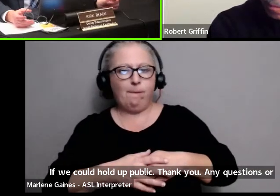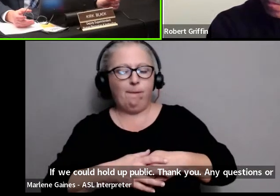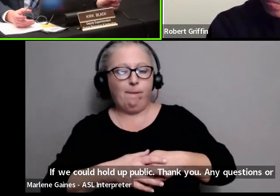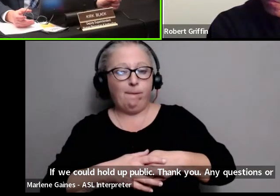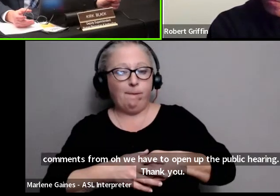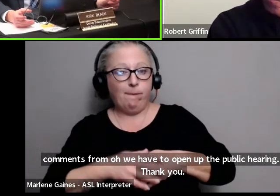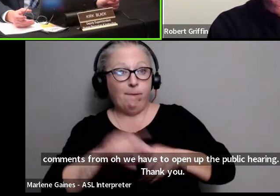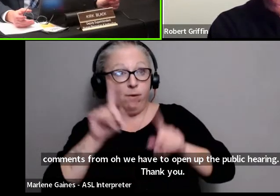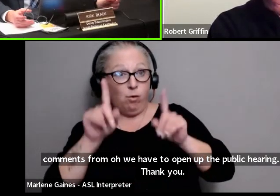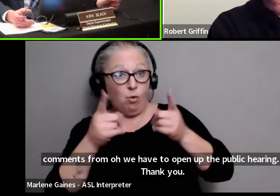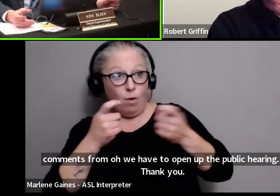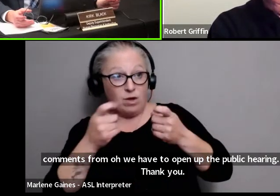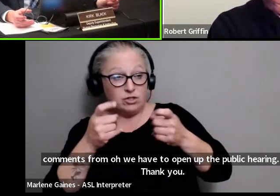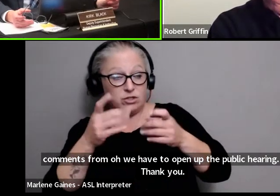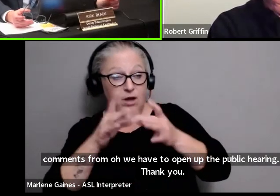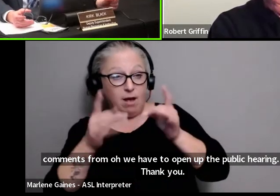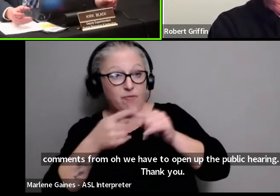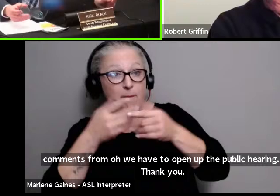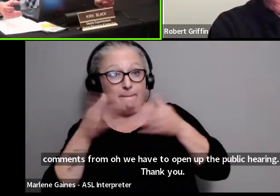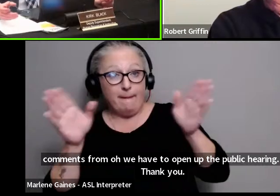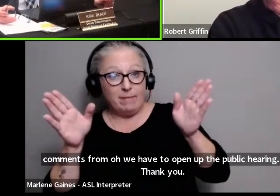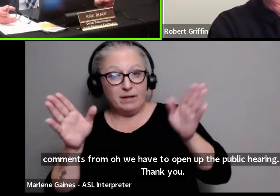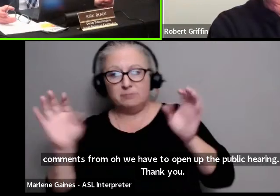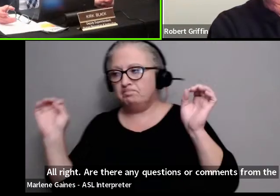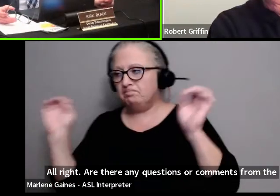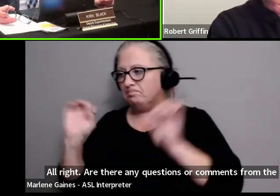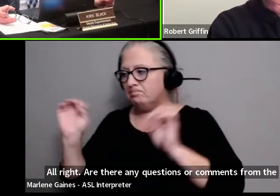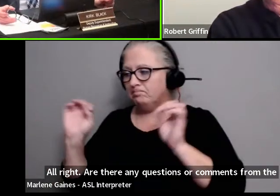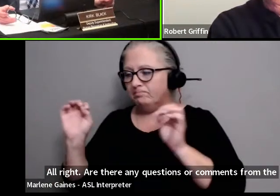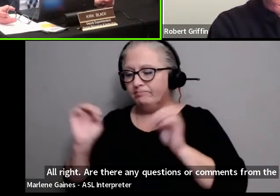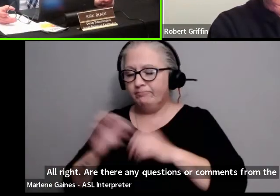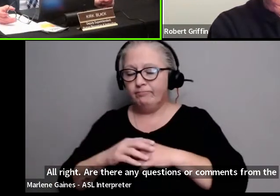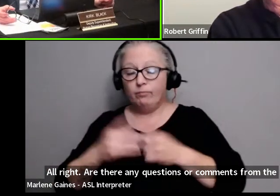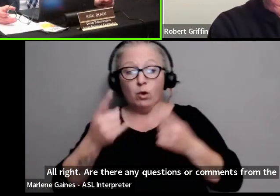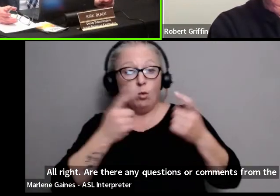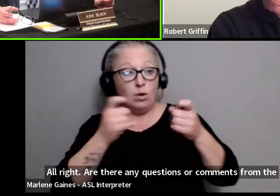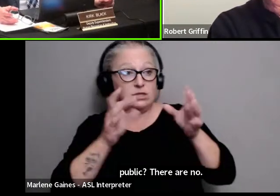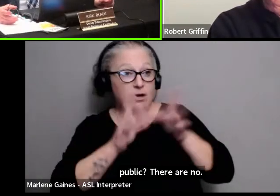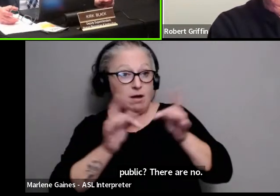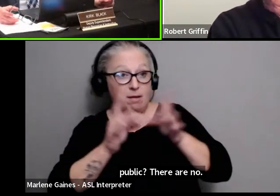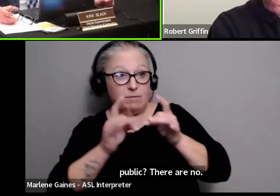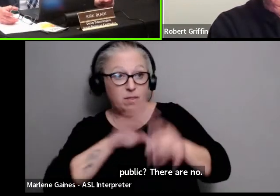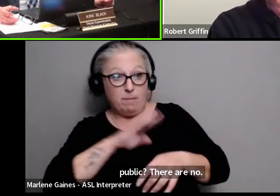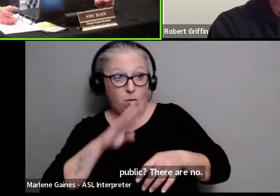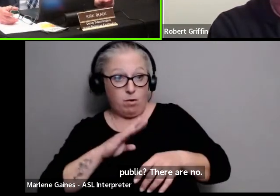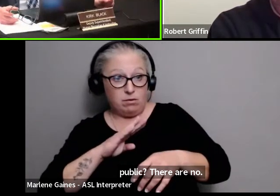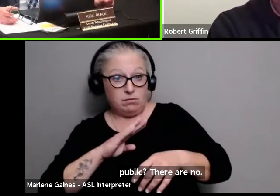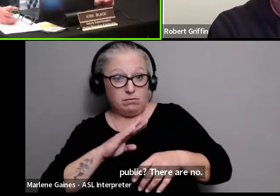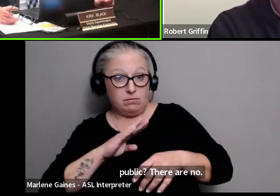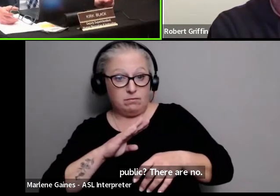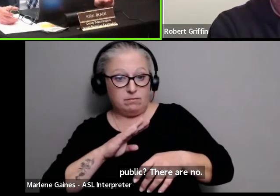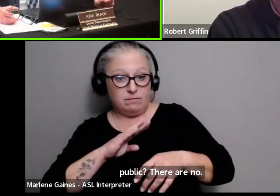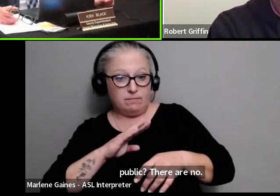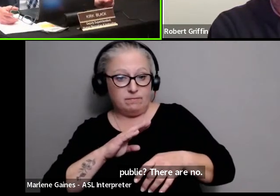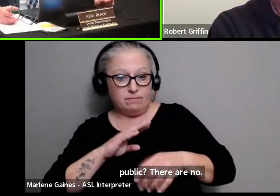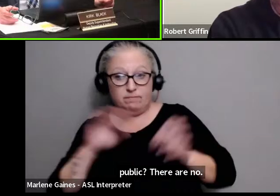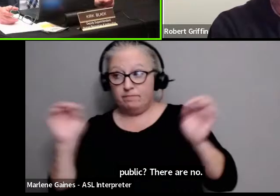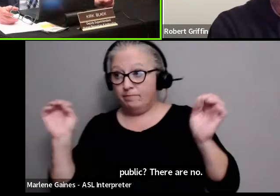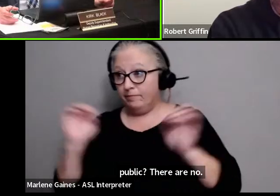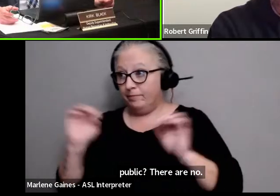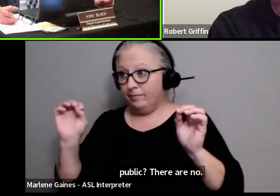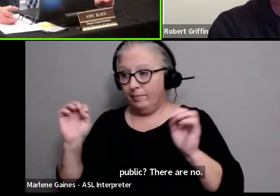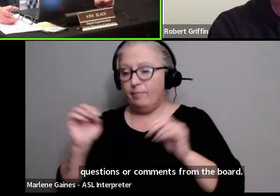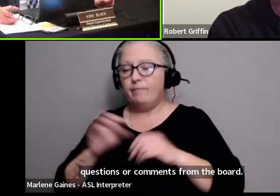there any questions or comments from the public? There are none. Questions or comments from the board? No.